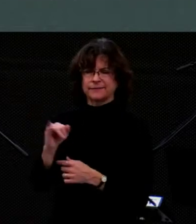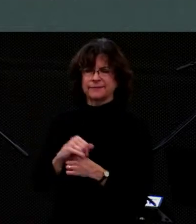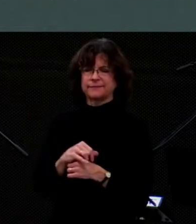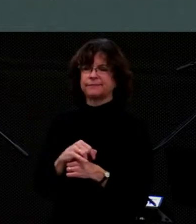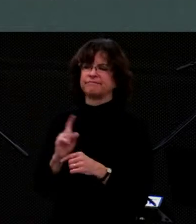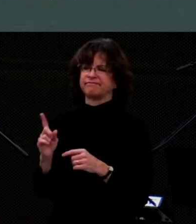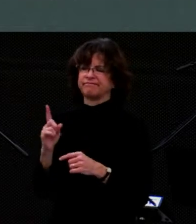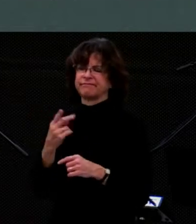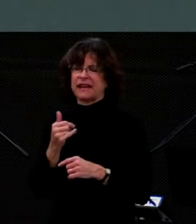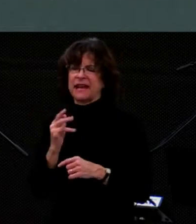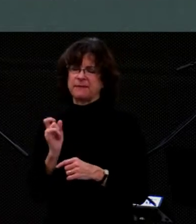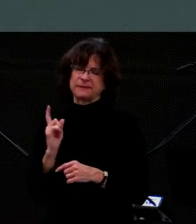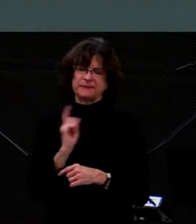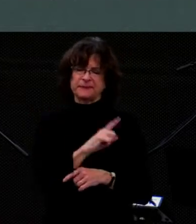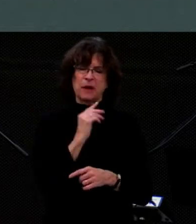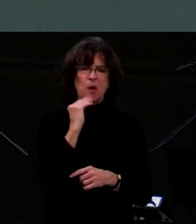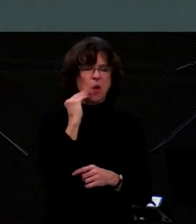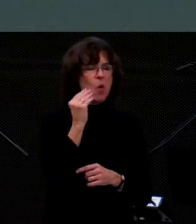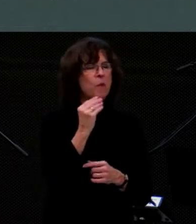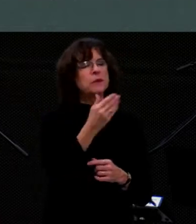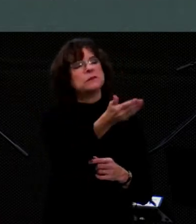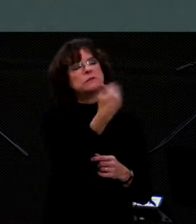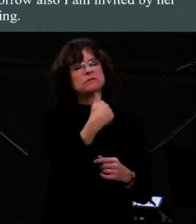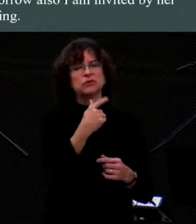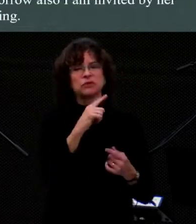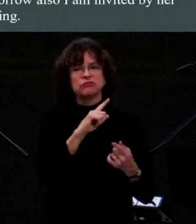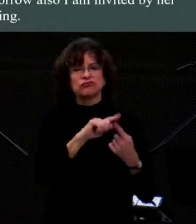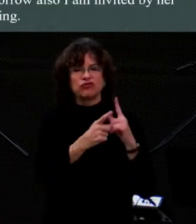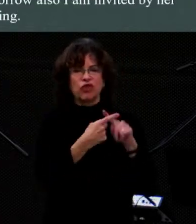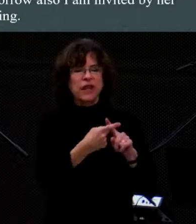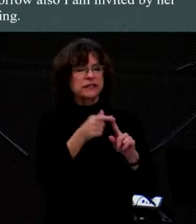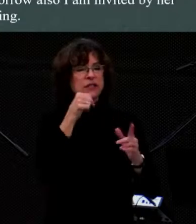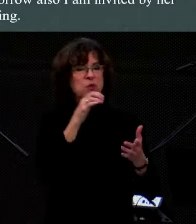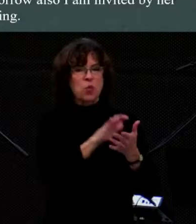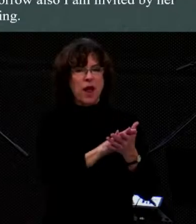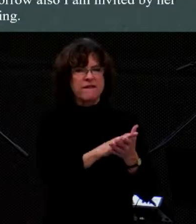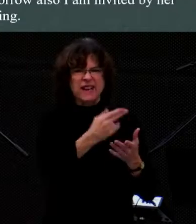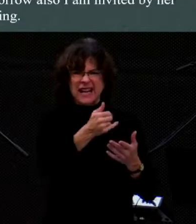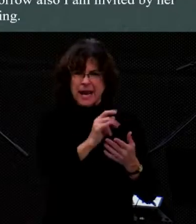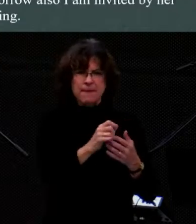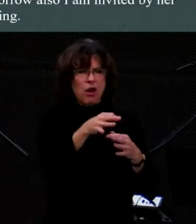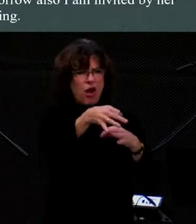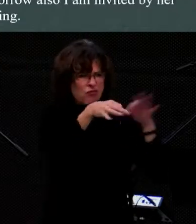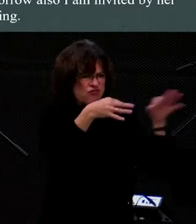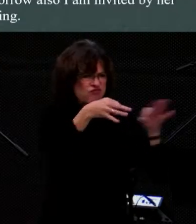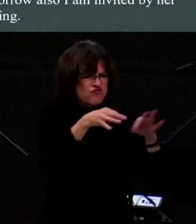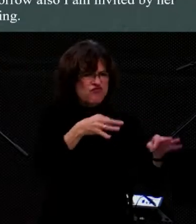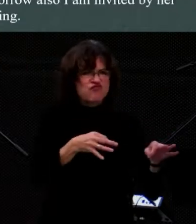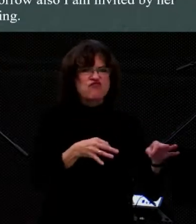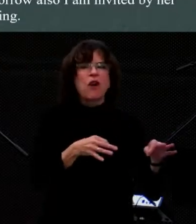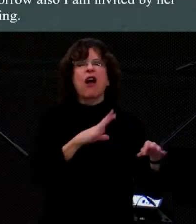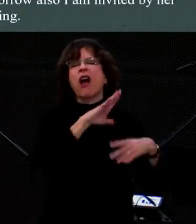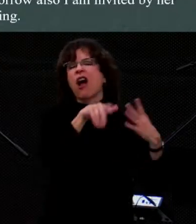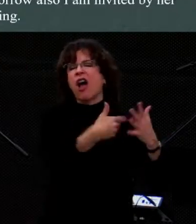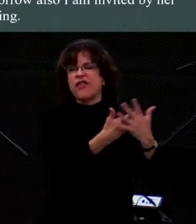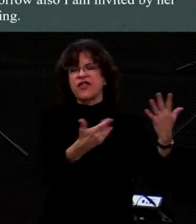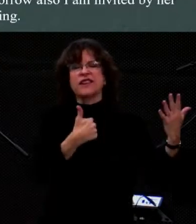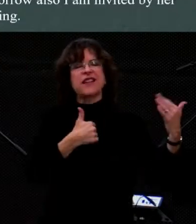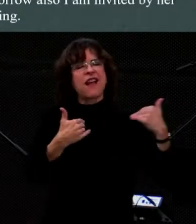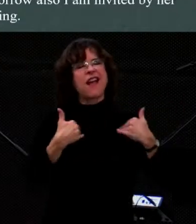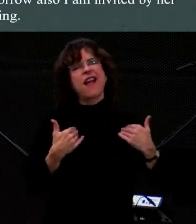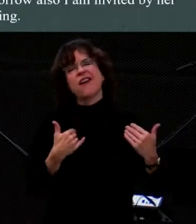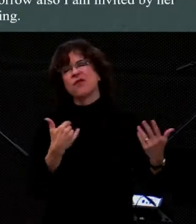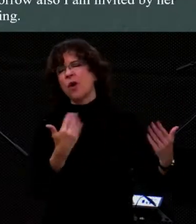sent and brought his friends and his wife Zeresh. And Haman recounted to them the splendor of his riches, the number of his